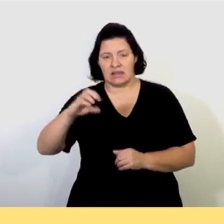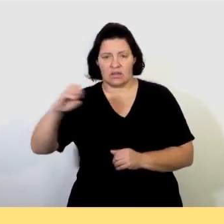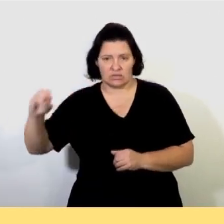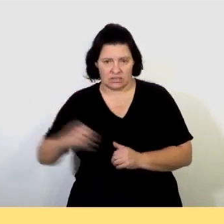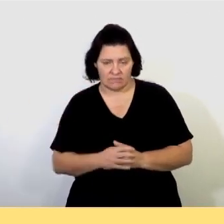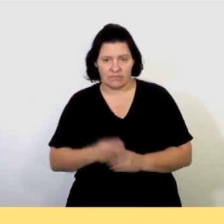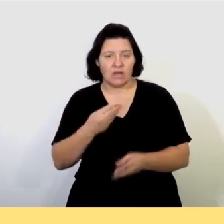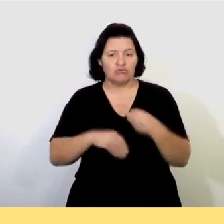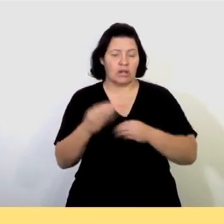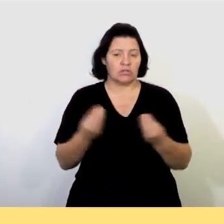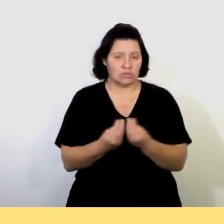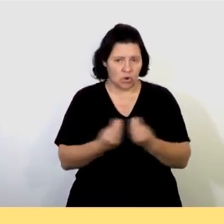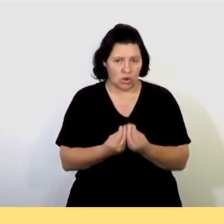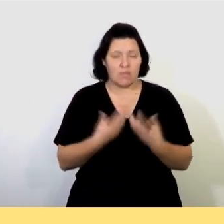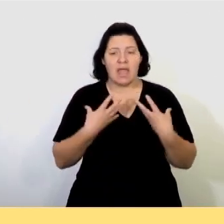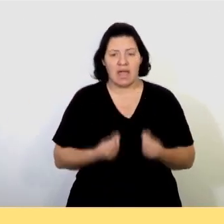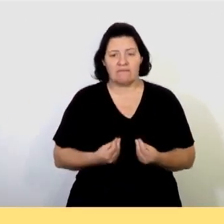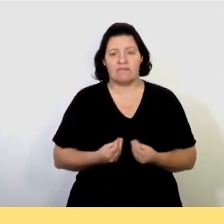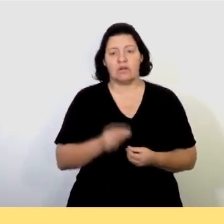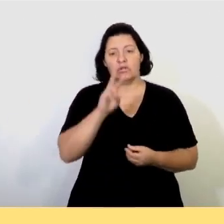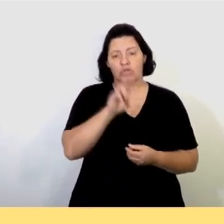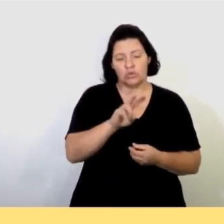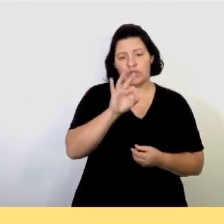160,000. When I come to trading stock, I have